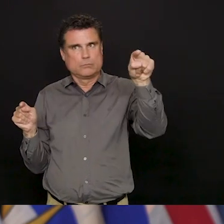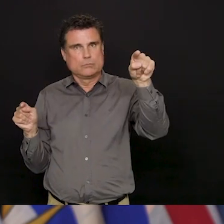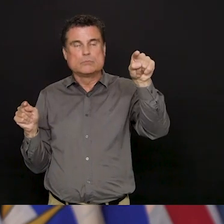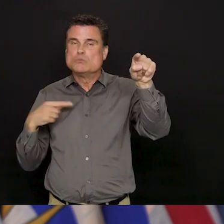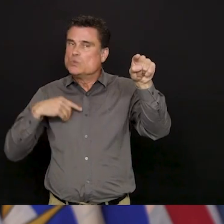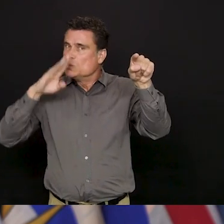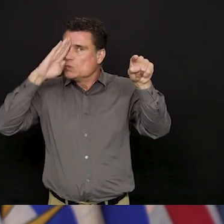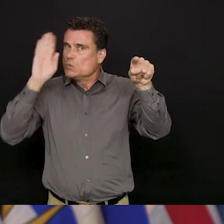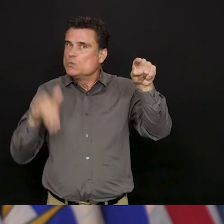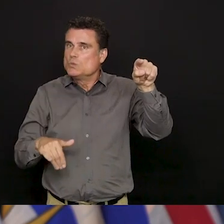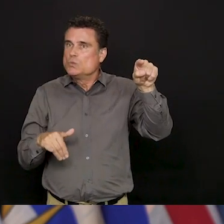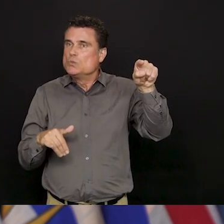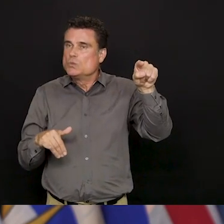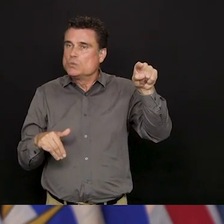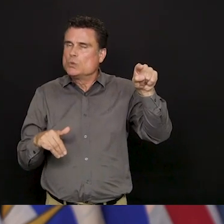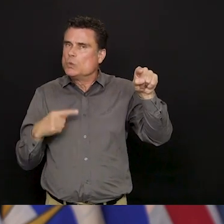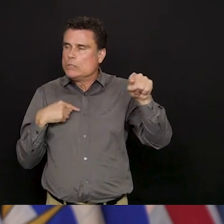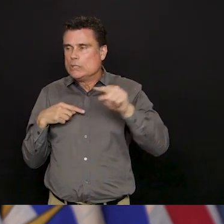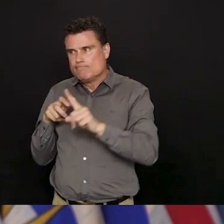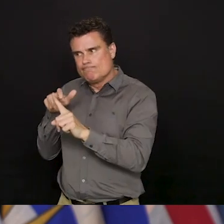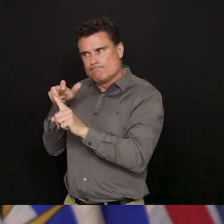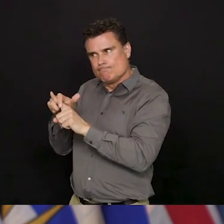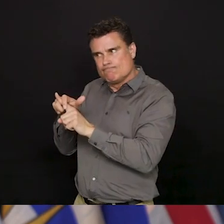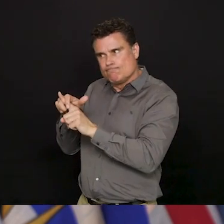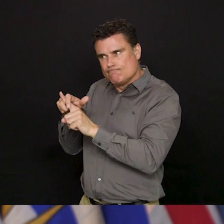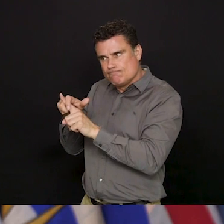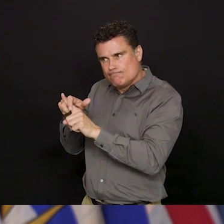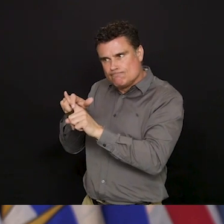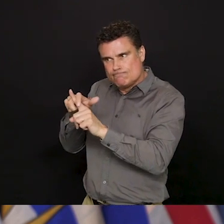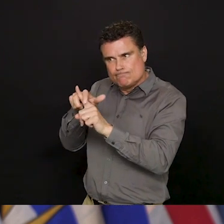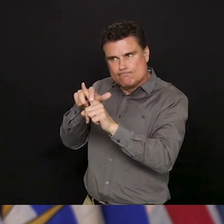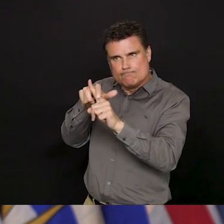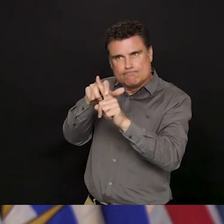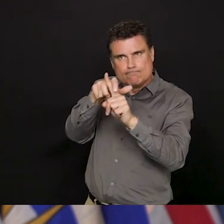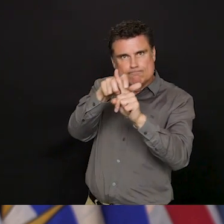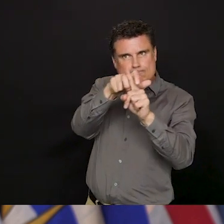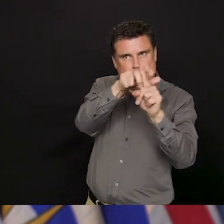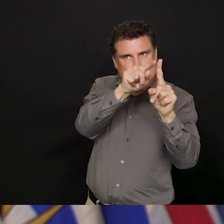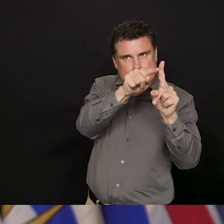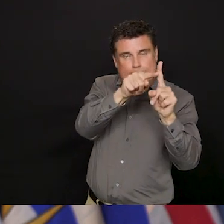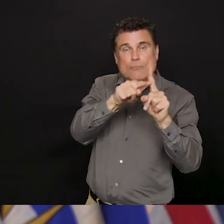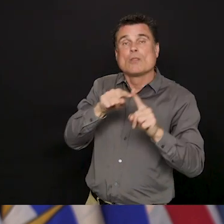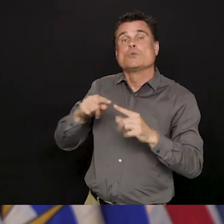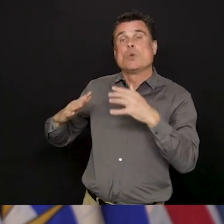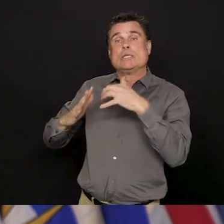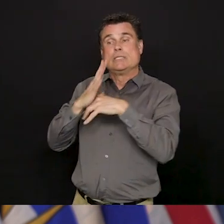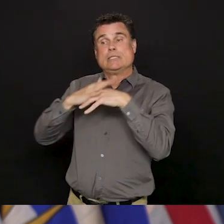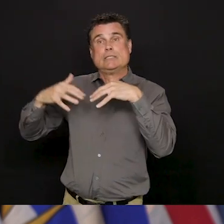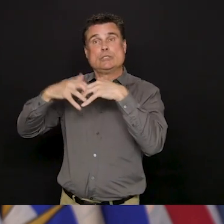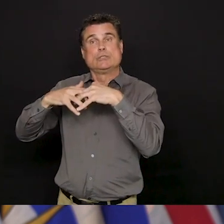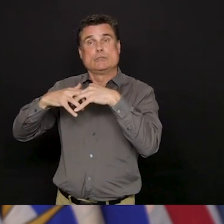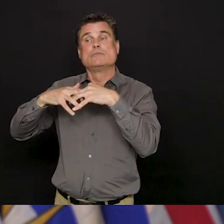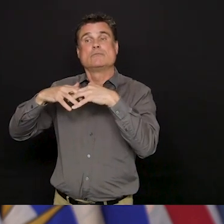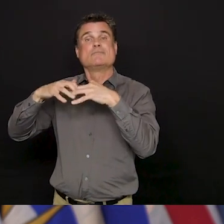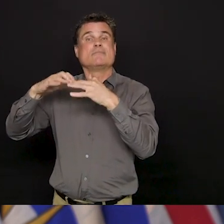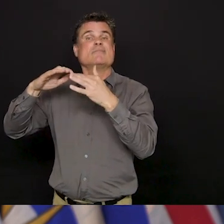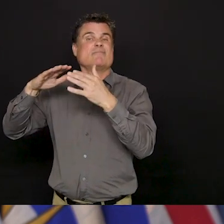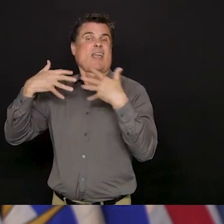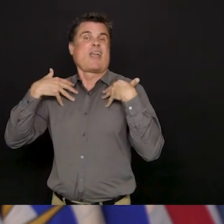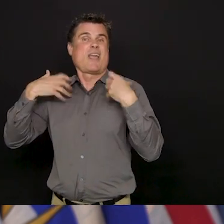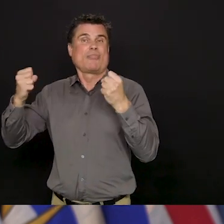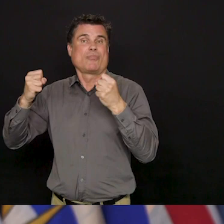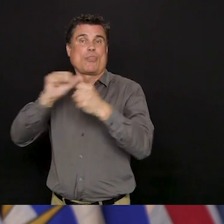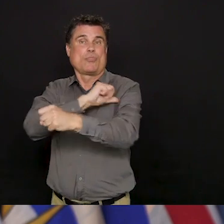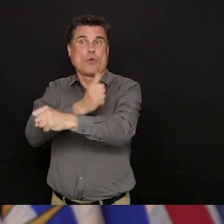Yes, we are monitoring this. I know that the First Nations Health Authority has been in touch around this specific issue, as well